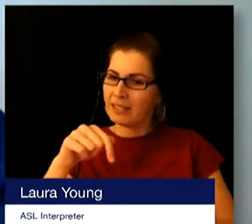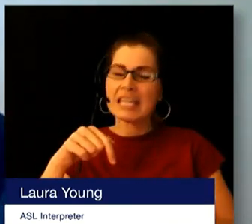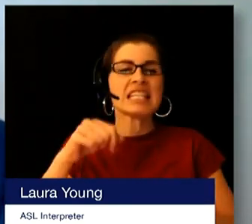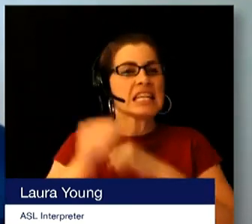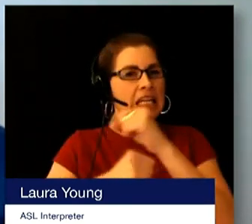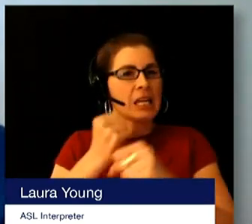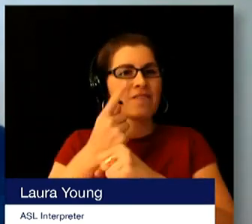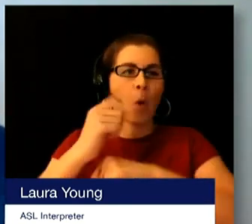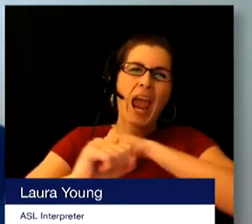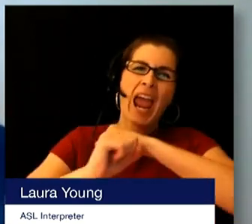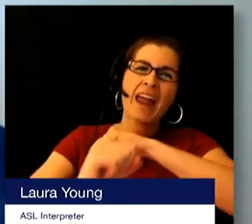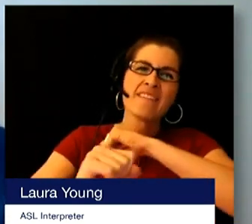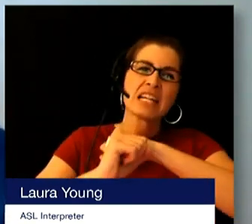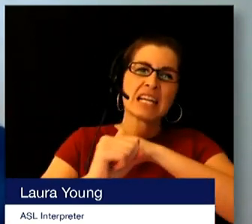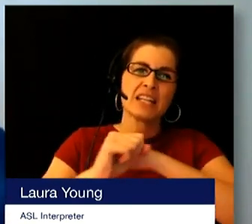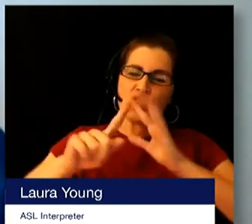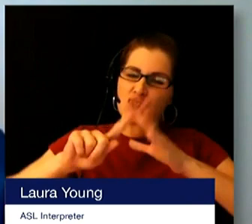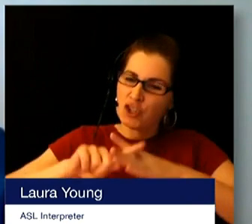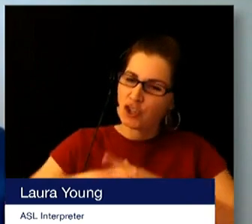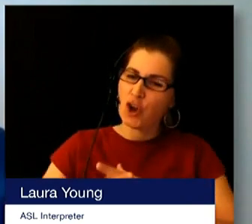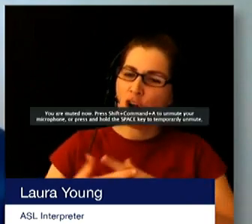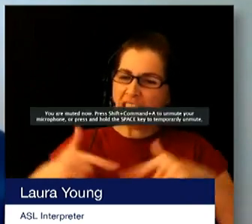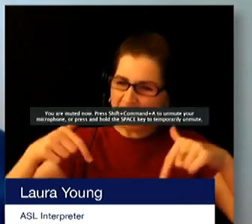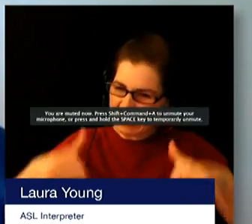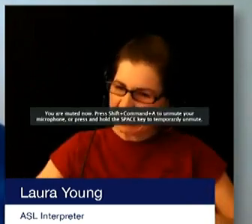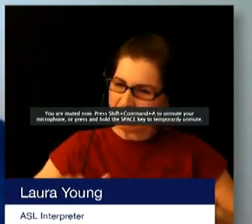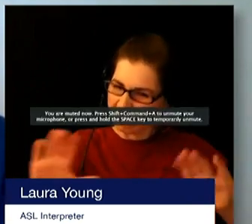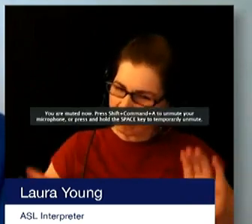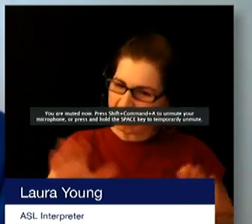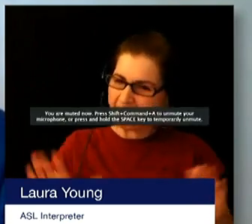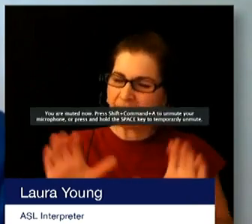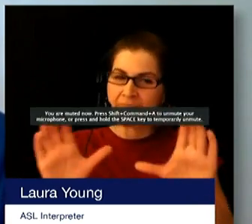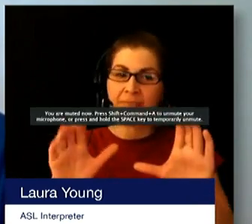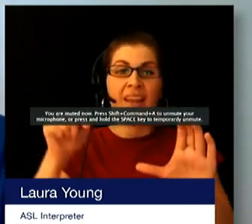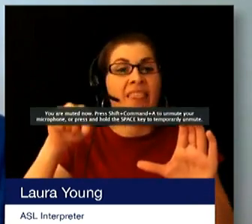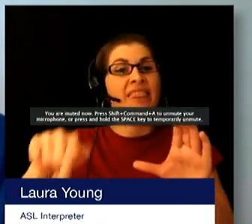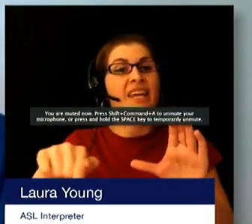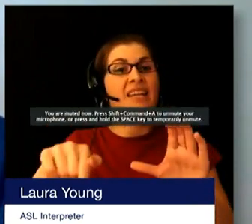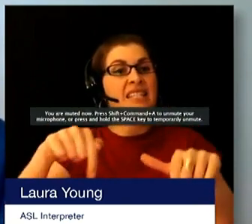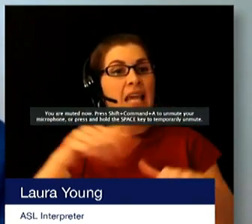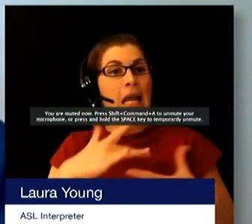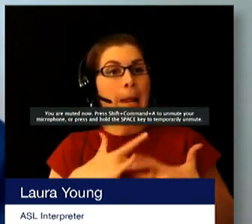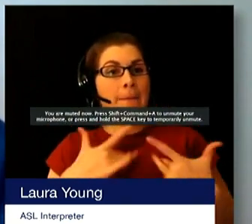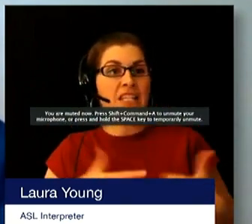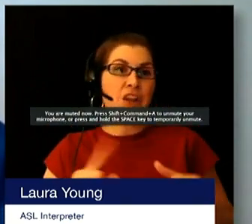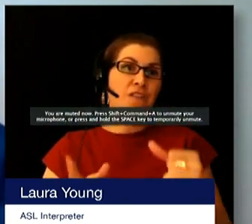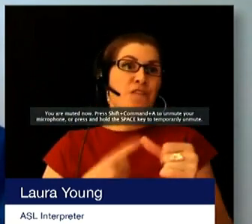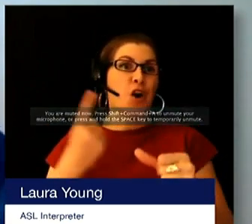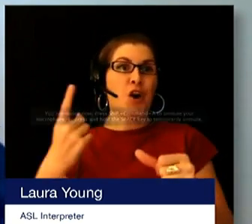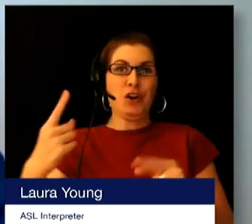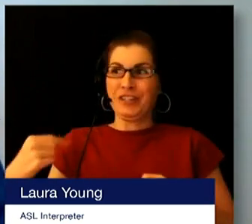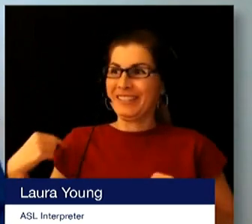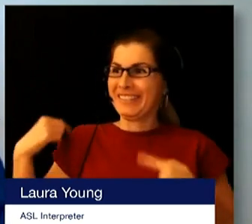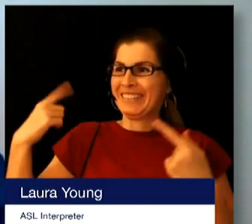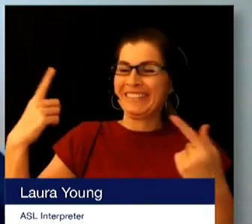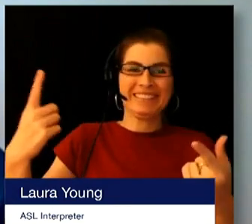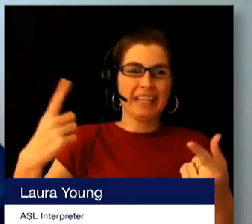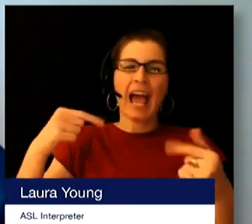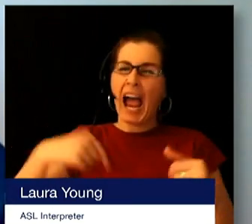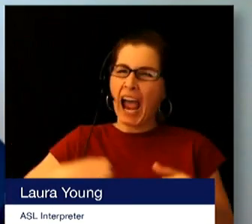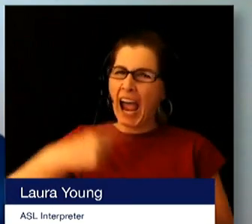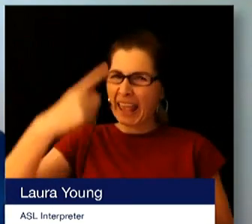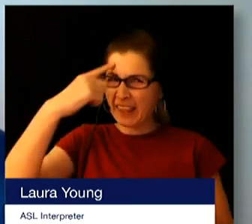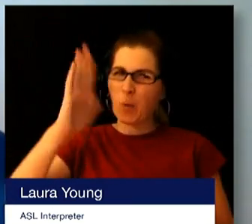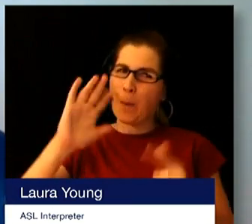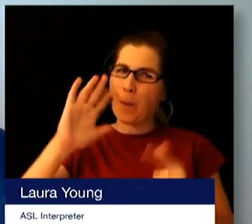that everything starts at a grassroots level. This clemency campaign is the first of its kind. It's going to be huge on ending mass incarceration,